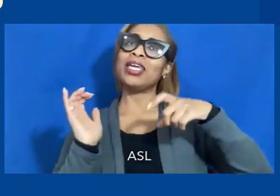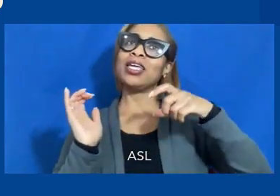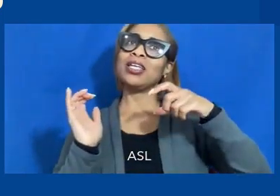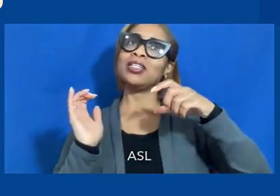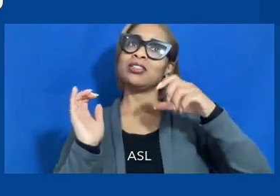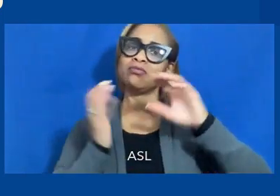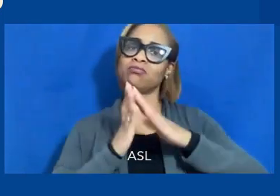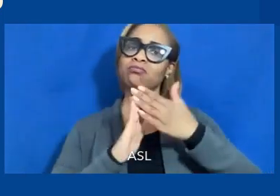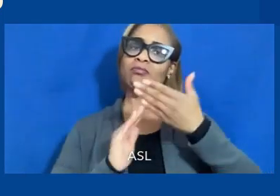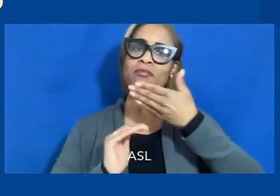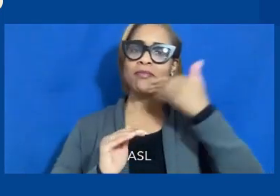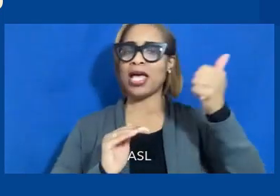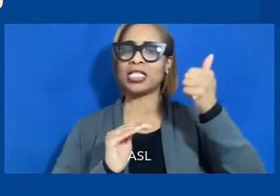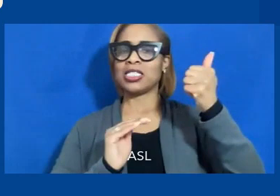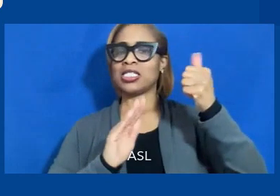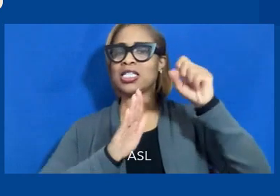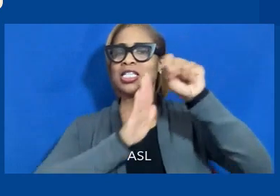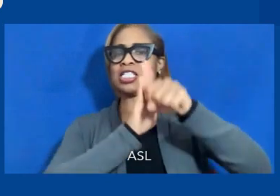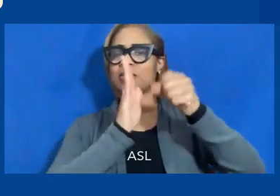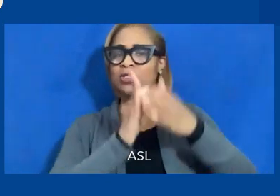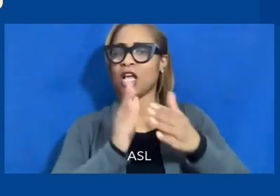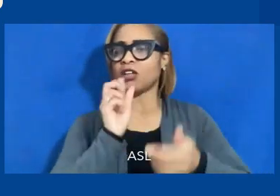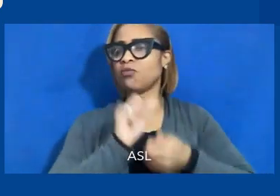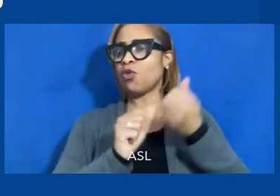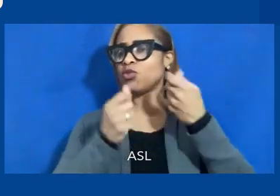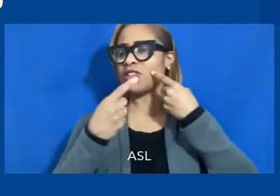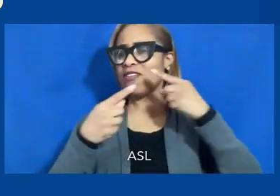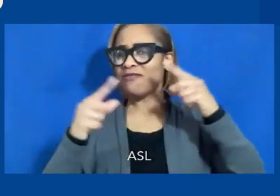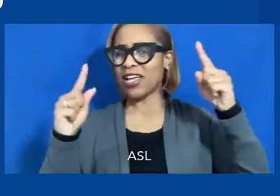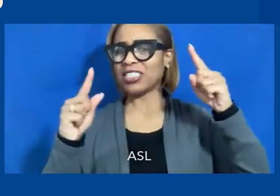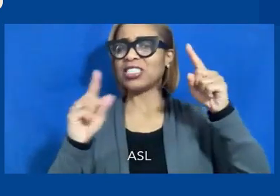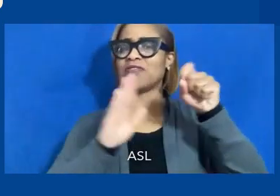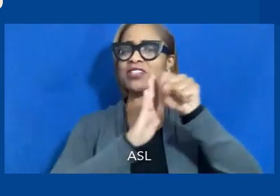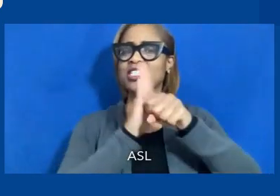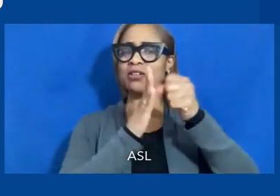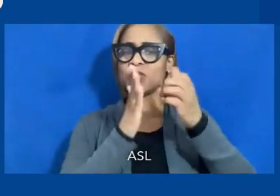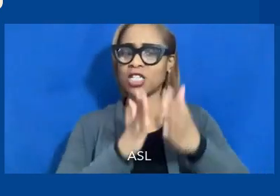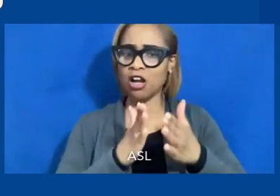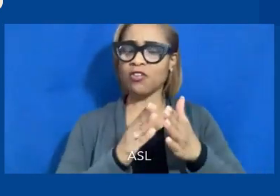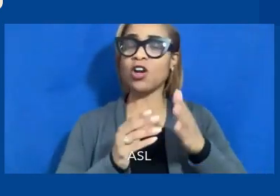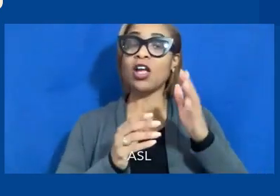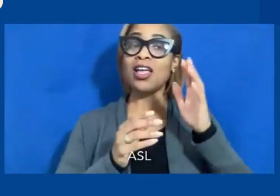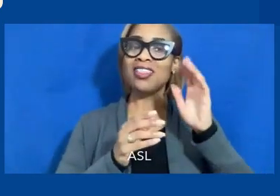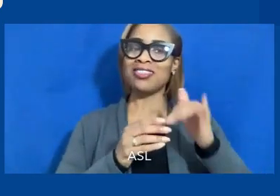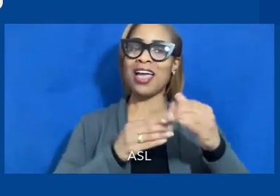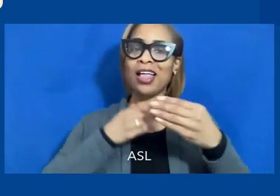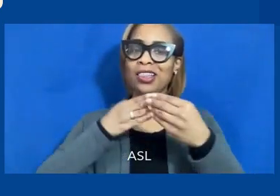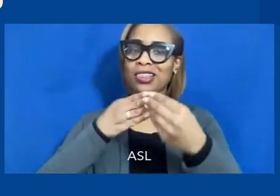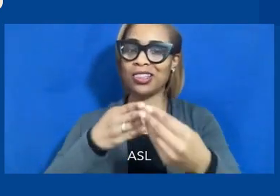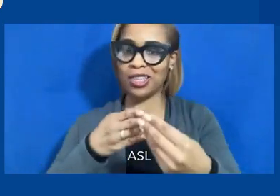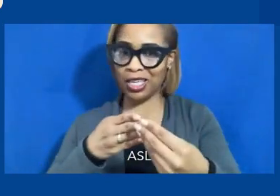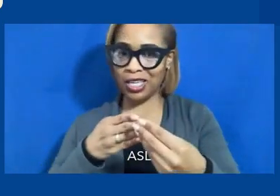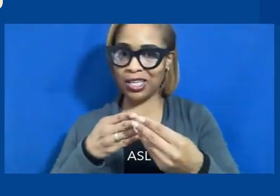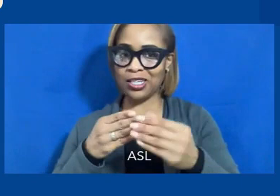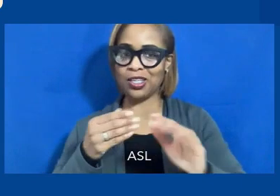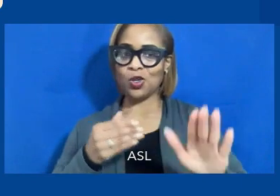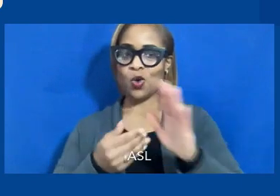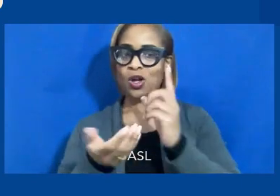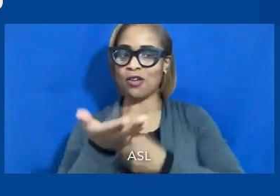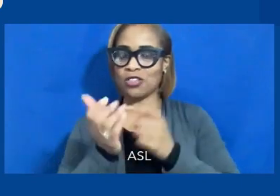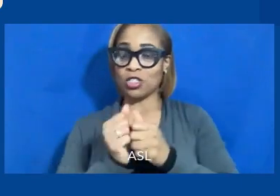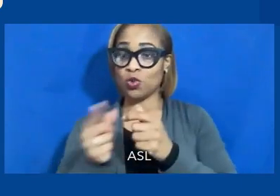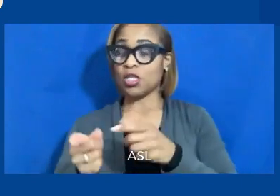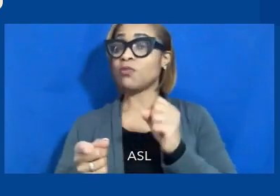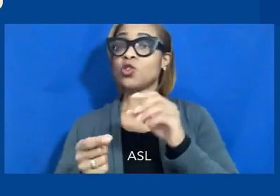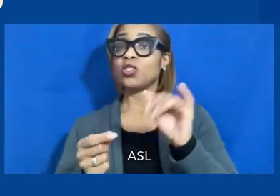best cinematographer and the most effective cinematographer you can be, and then you let that kind of inform your conversation. So it's something like you get the call from the